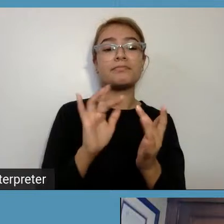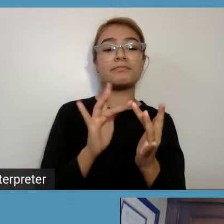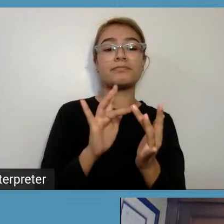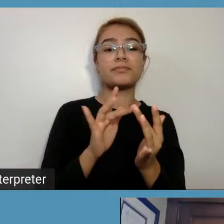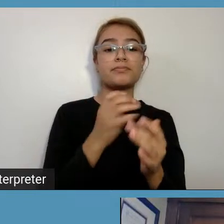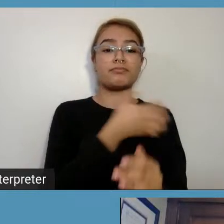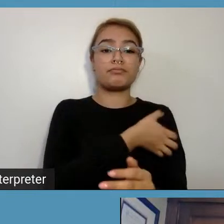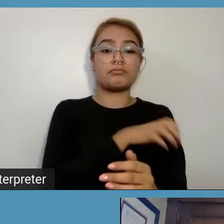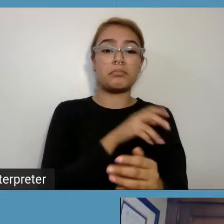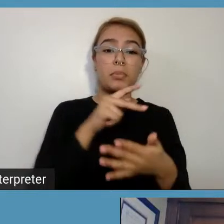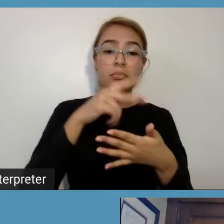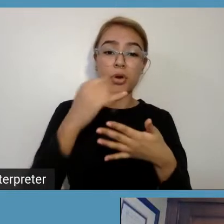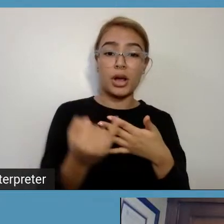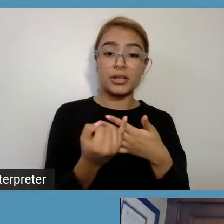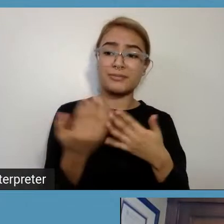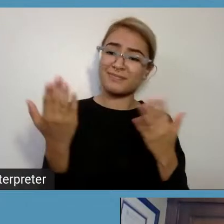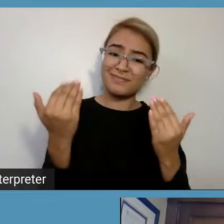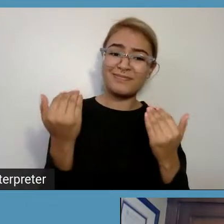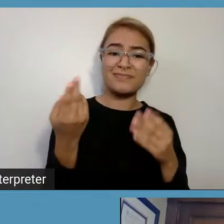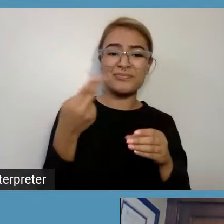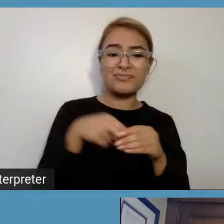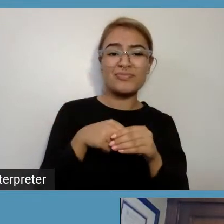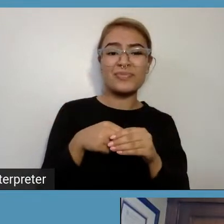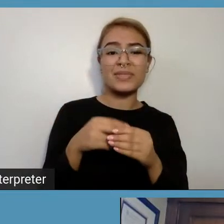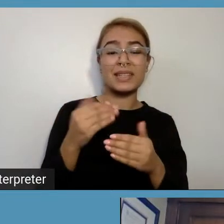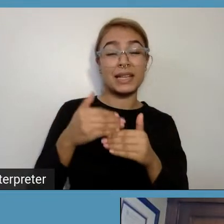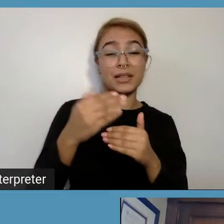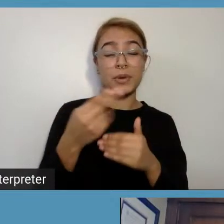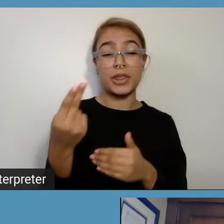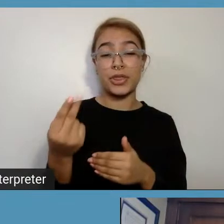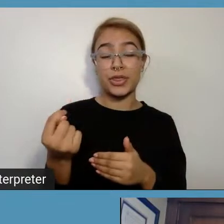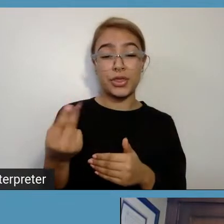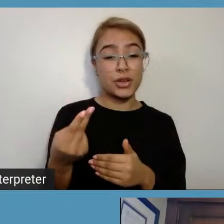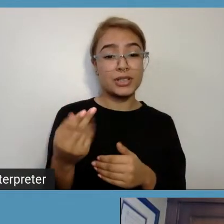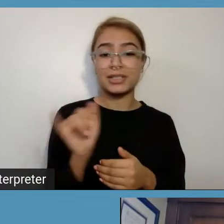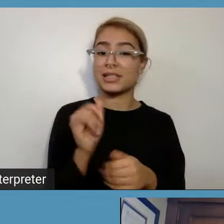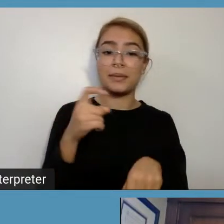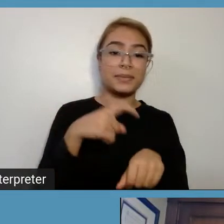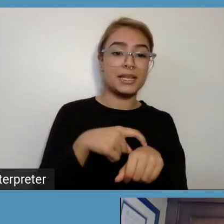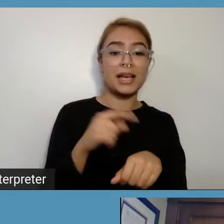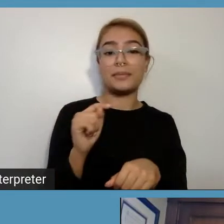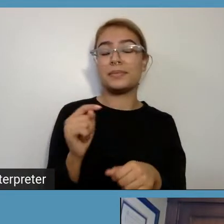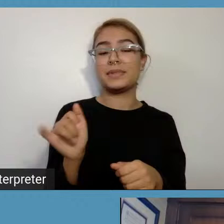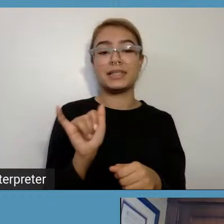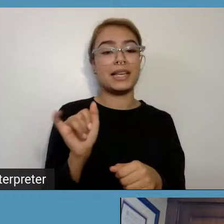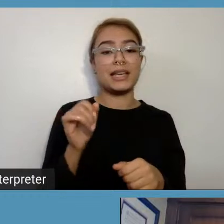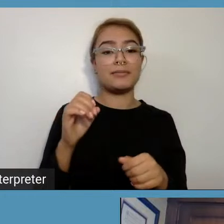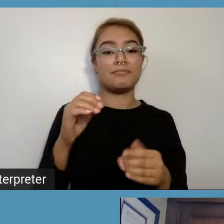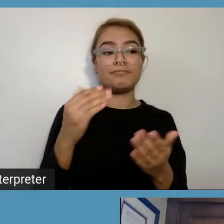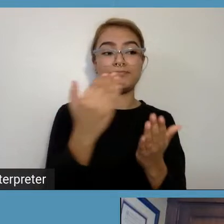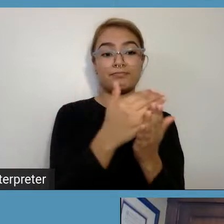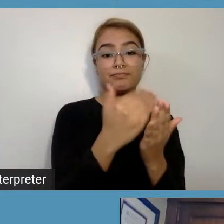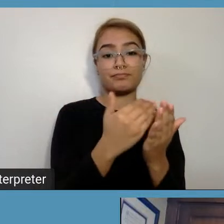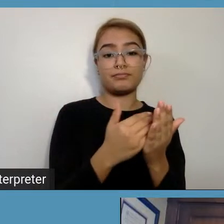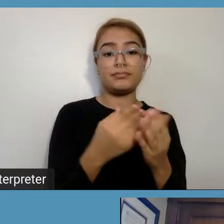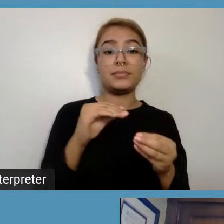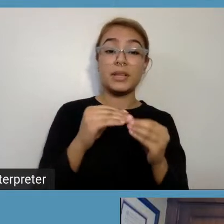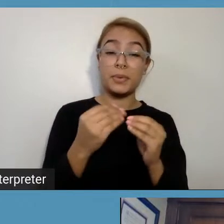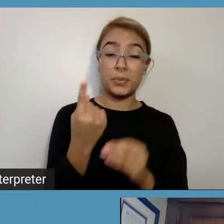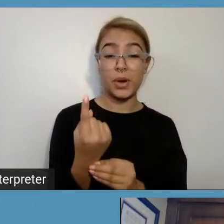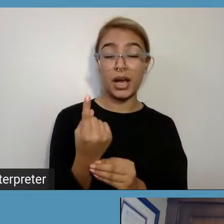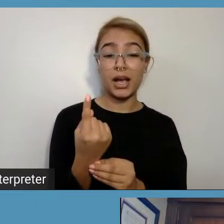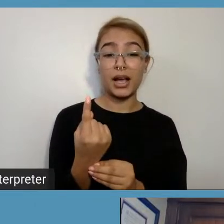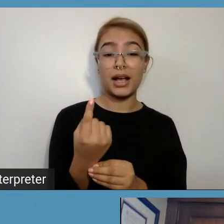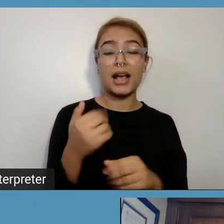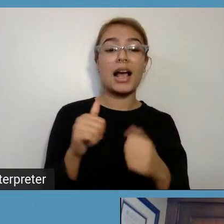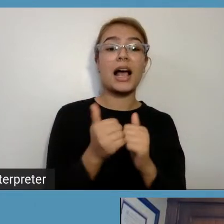Project. Join us next week, Thursday, same time, same channel, for Tech Workshop #1, How to Use Digital Assets